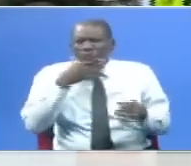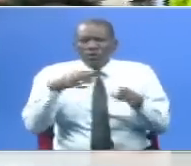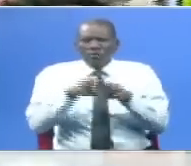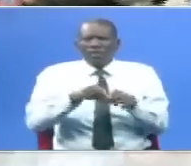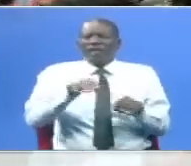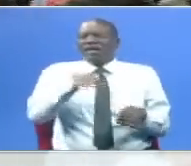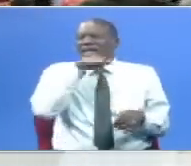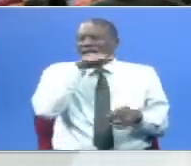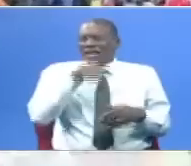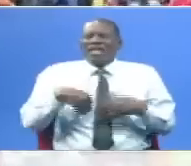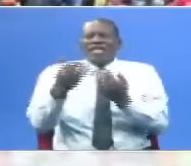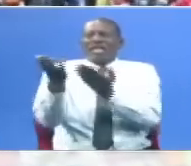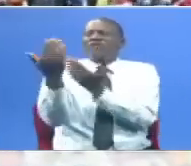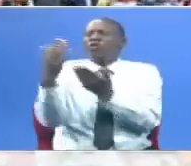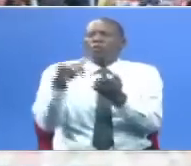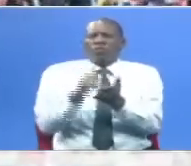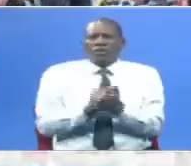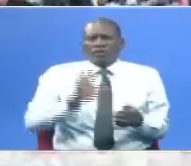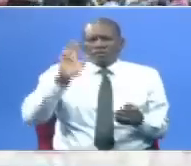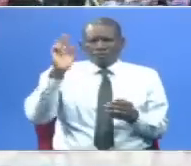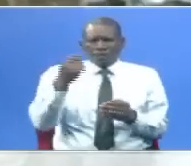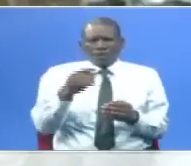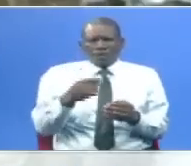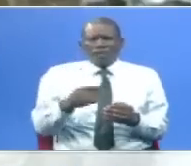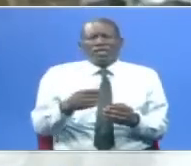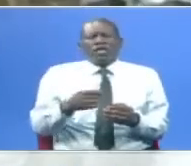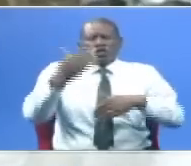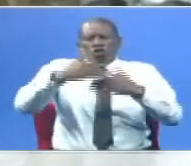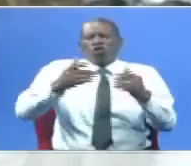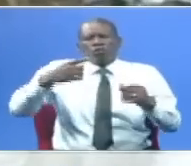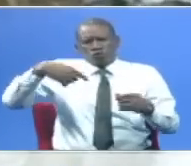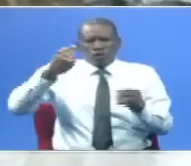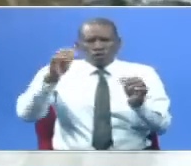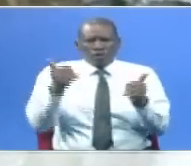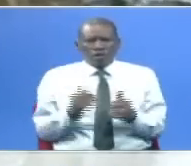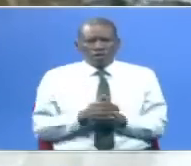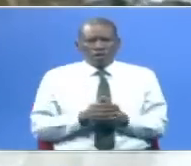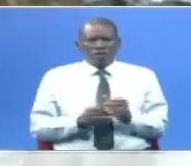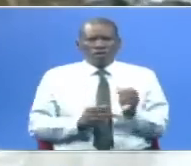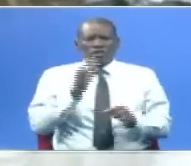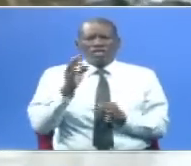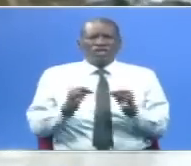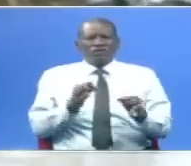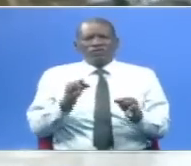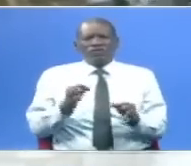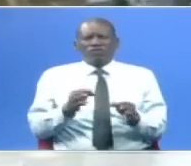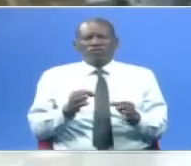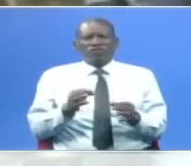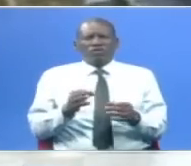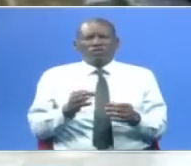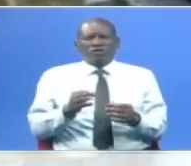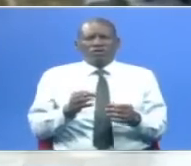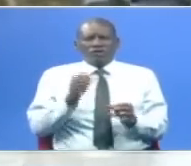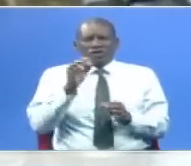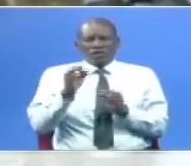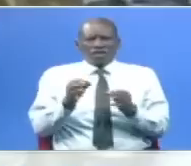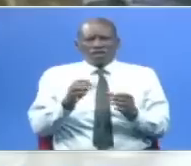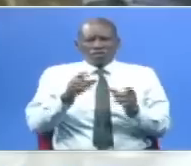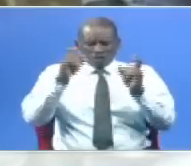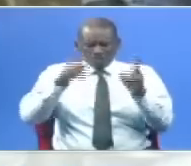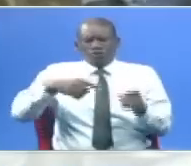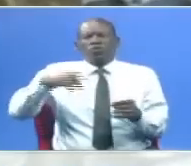people hope that the presidency was now almost home. Every time we win the election, we are robbed of